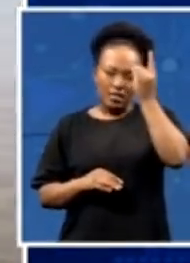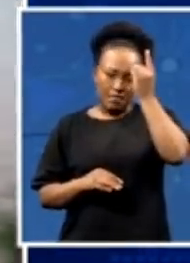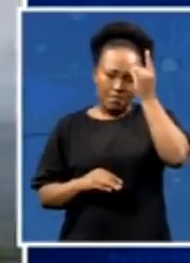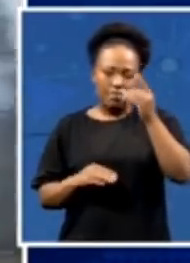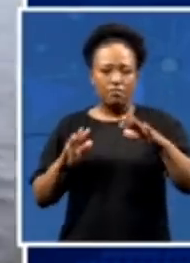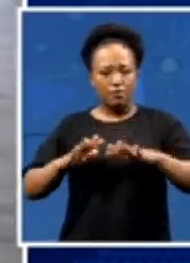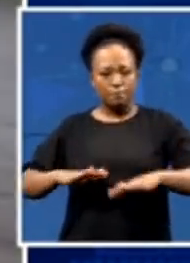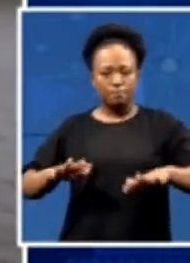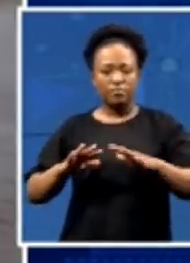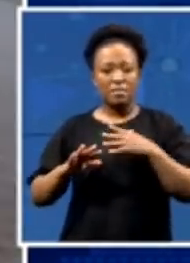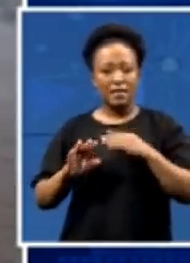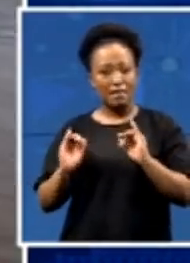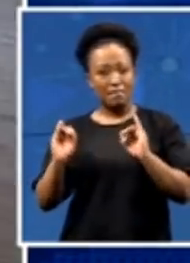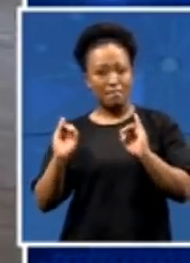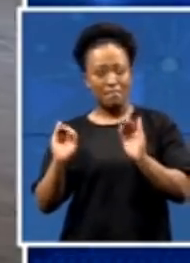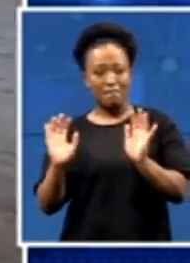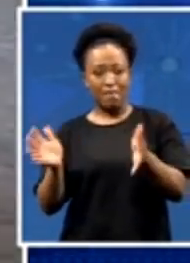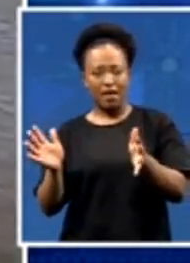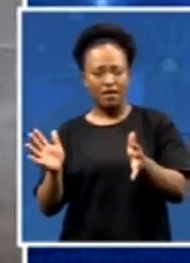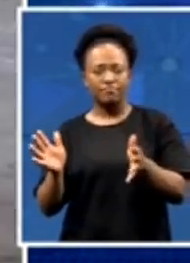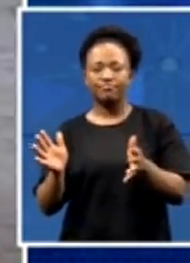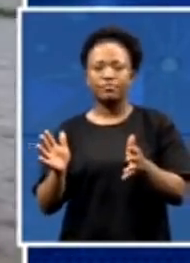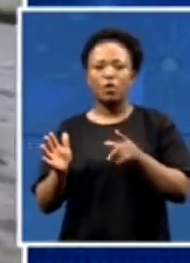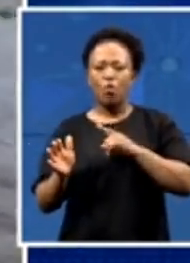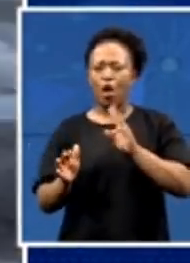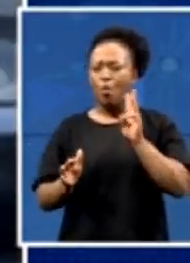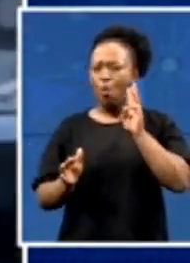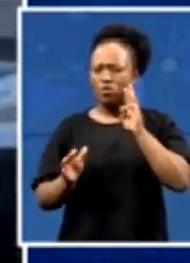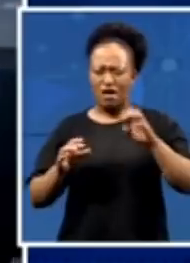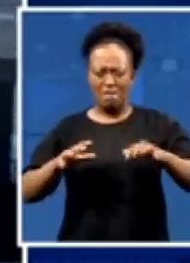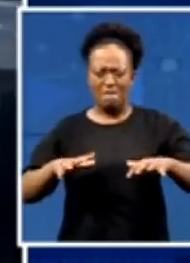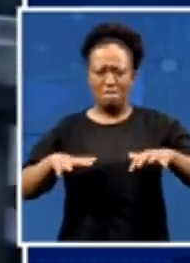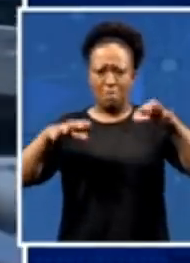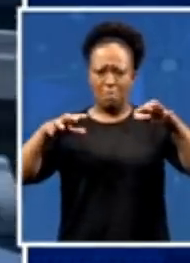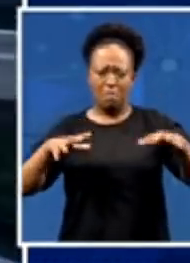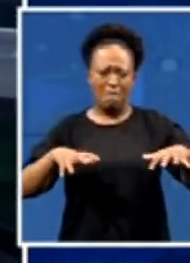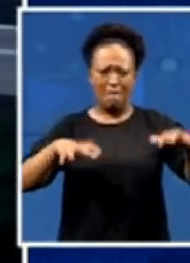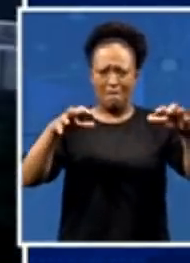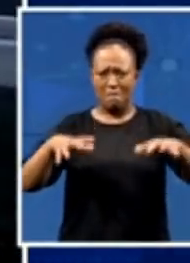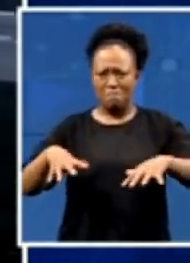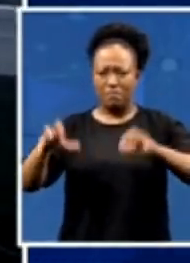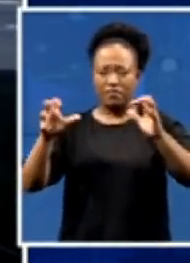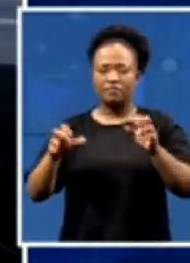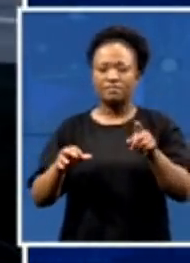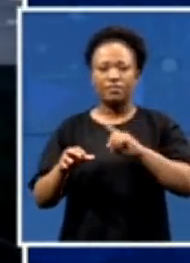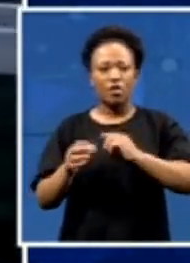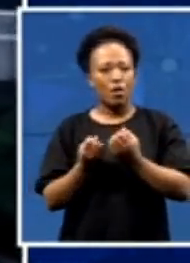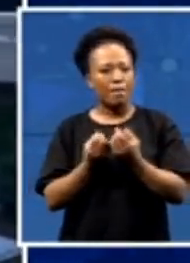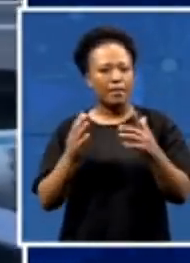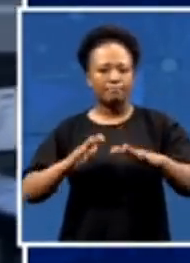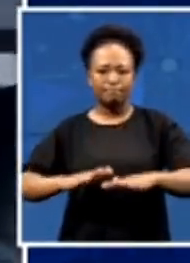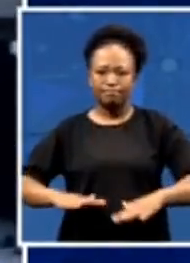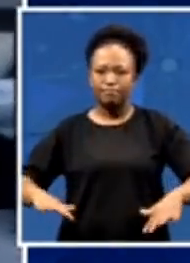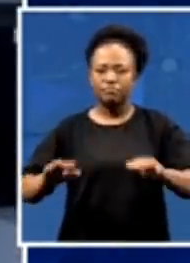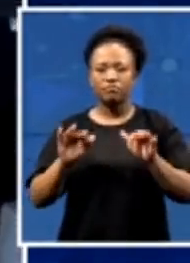of waterlogged and also being flooded with so many areas, people not able to access